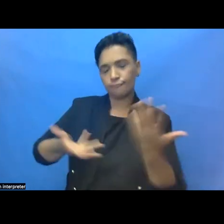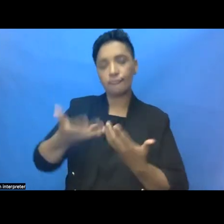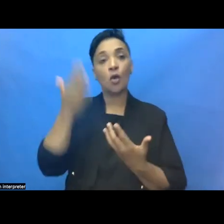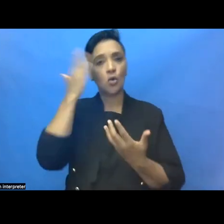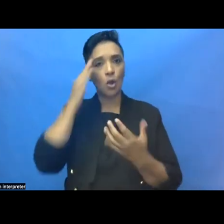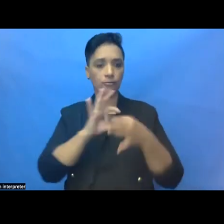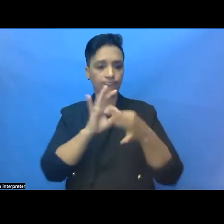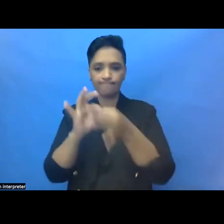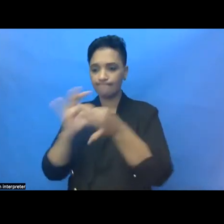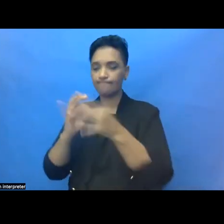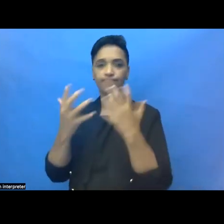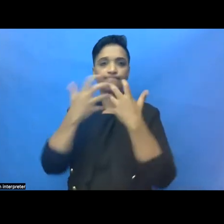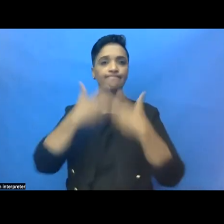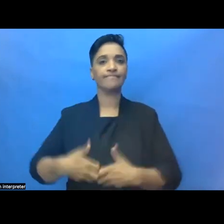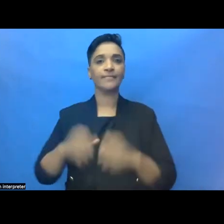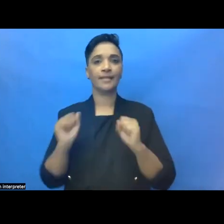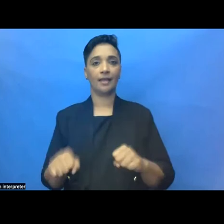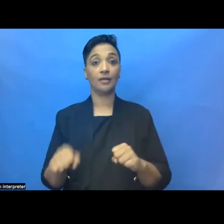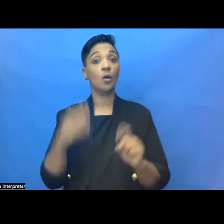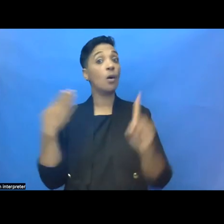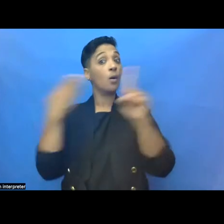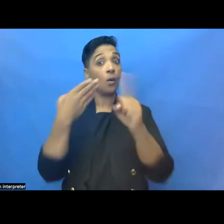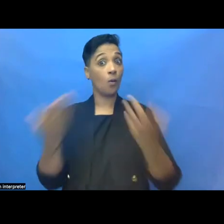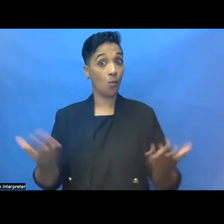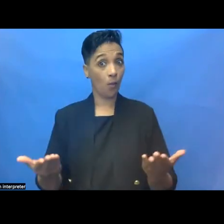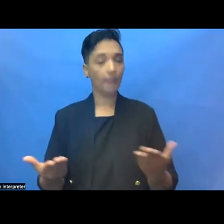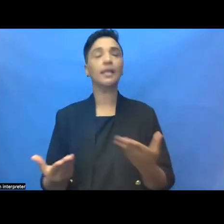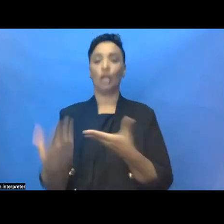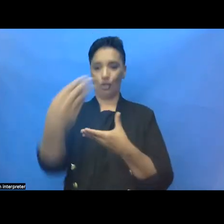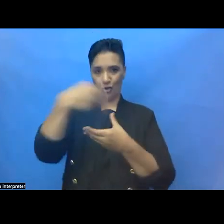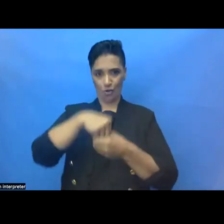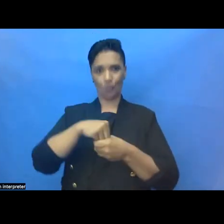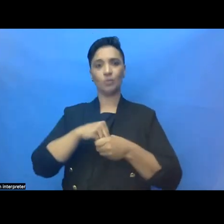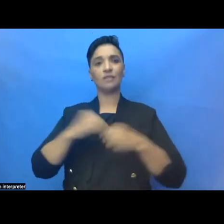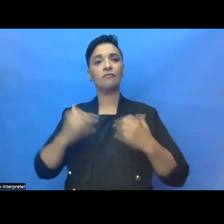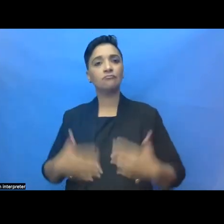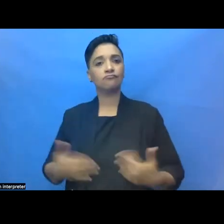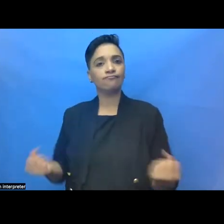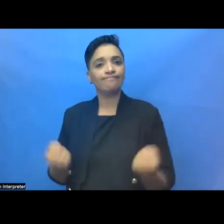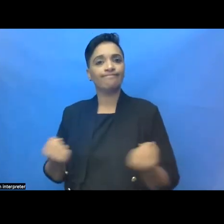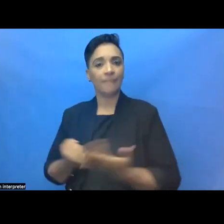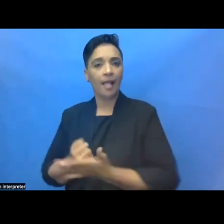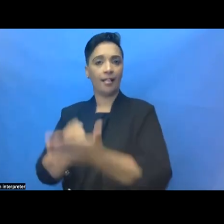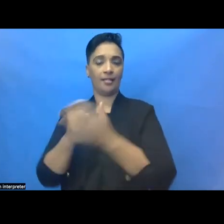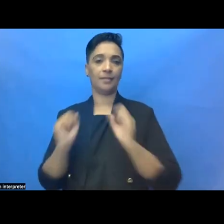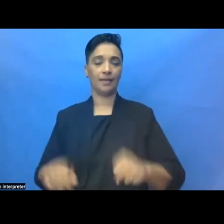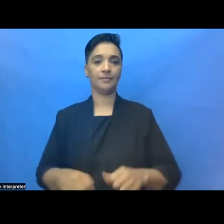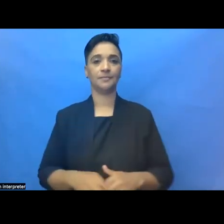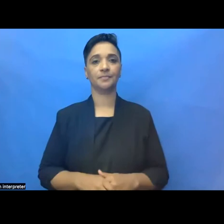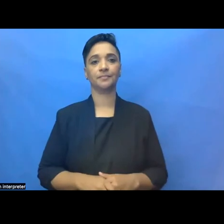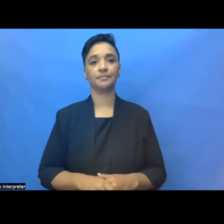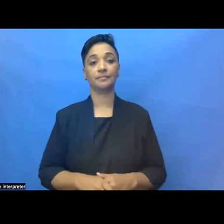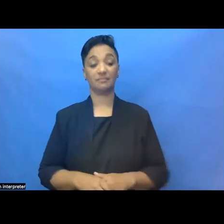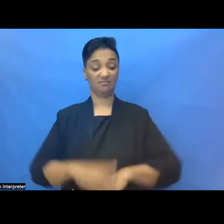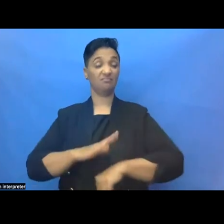another with the ultimate goal of inclusive humanitarian action. So at the moment, I will say,